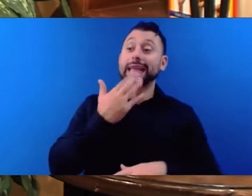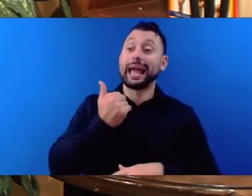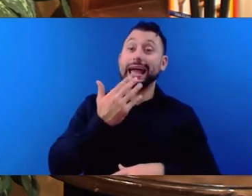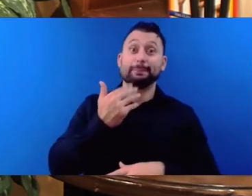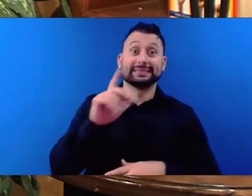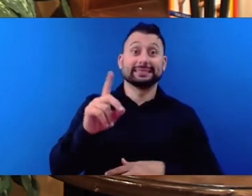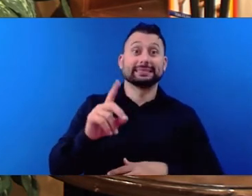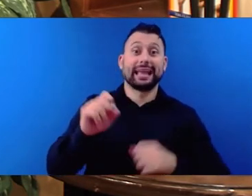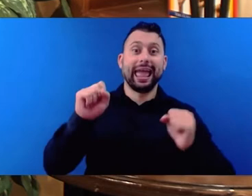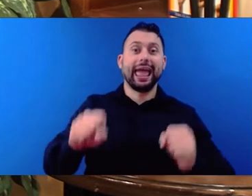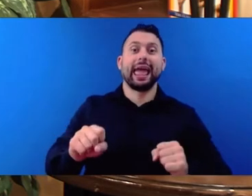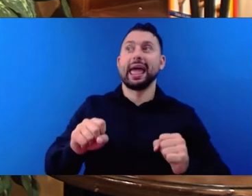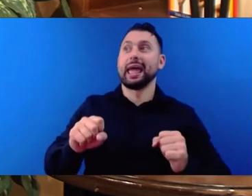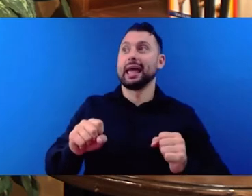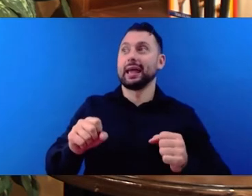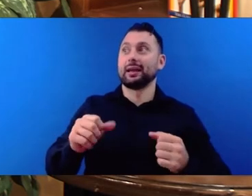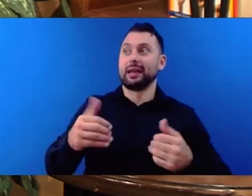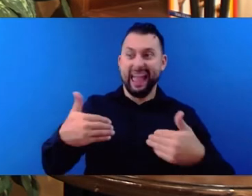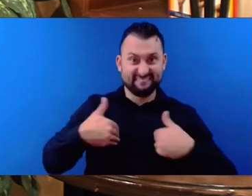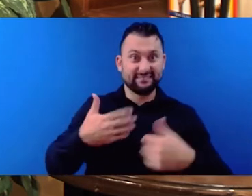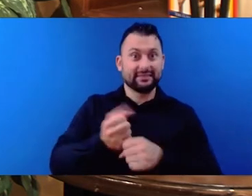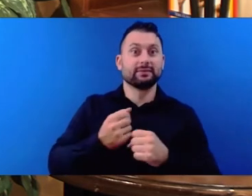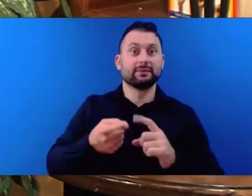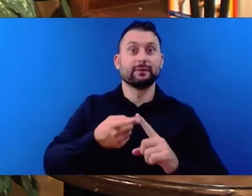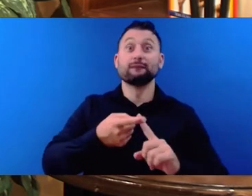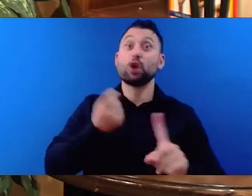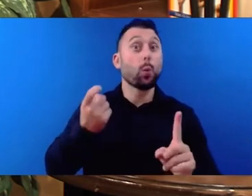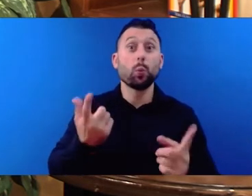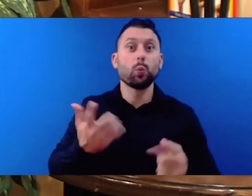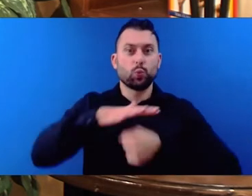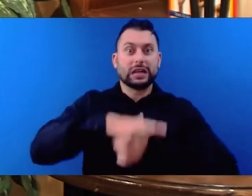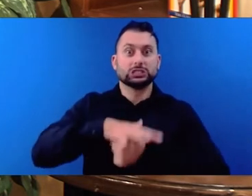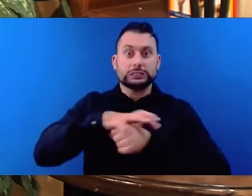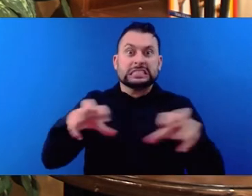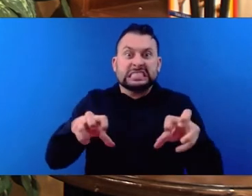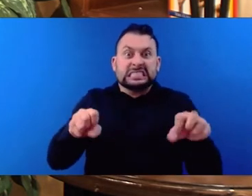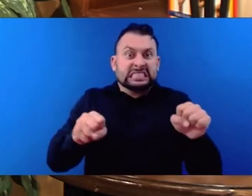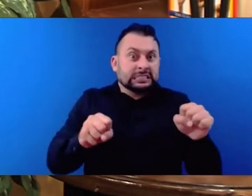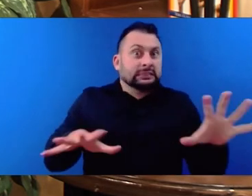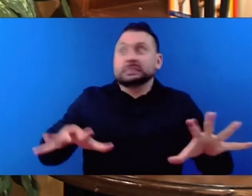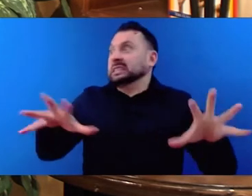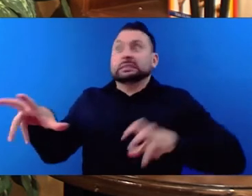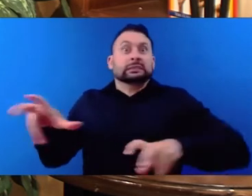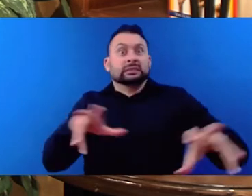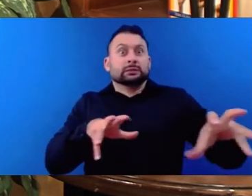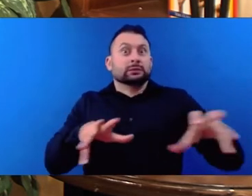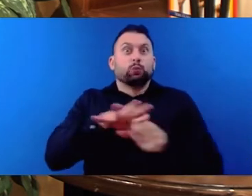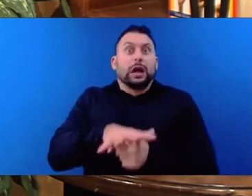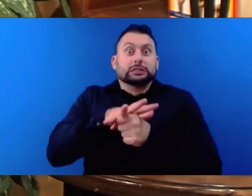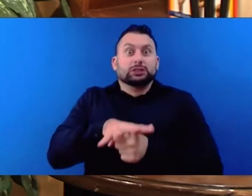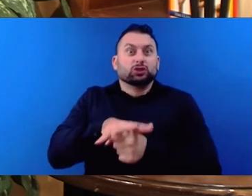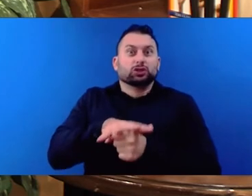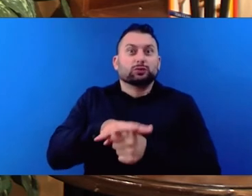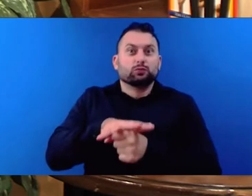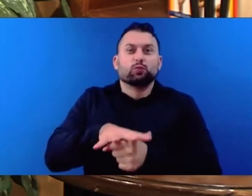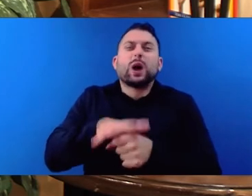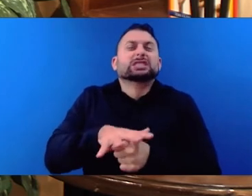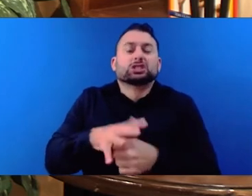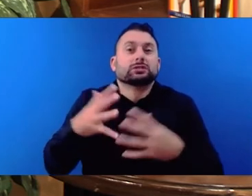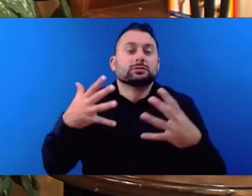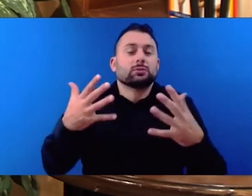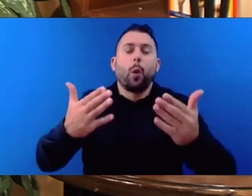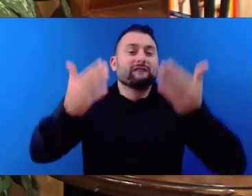extra stress, that can lead to the blood sugar levels being higher. So if we have a diabetic patient who becomes